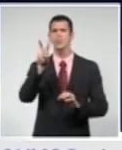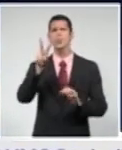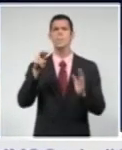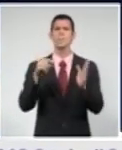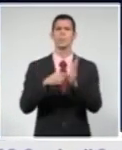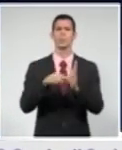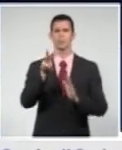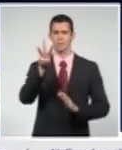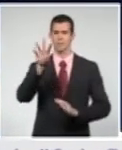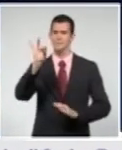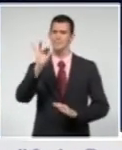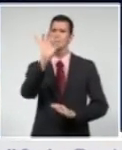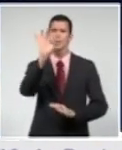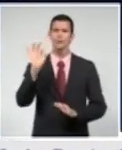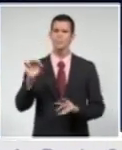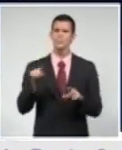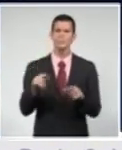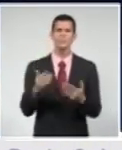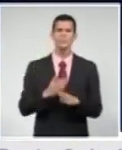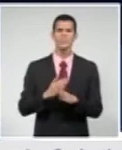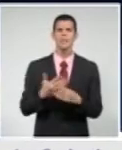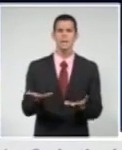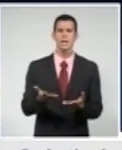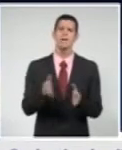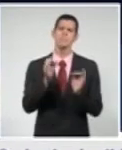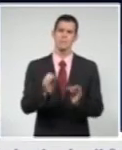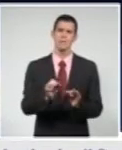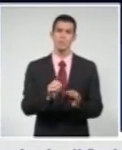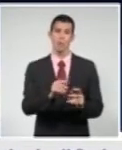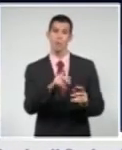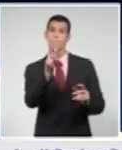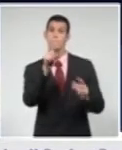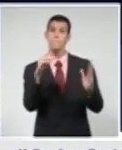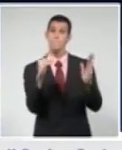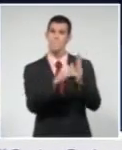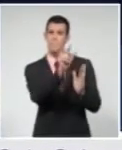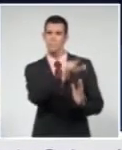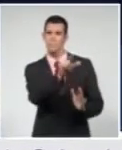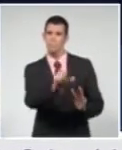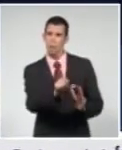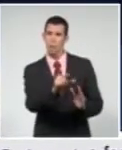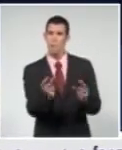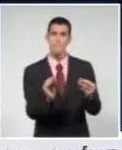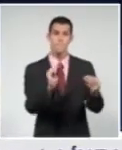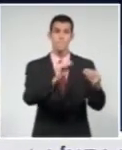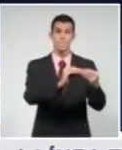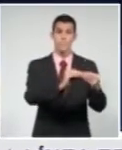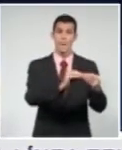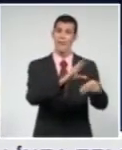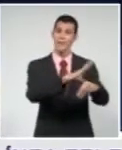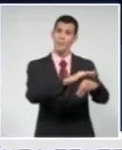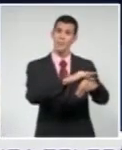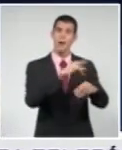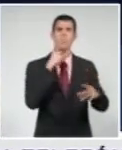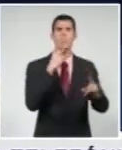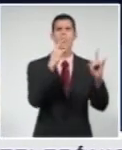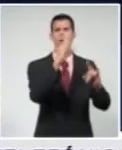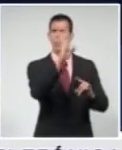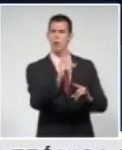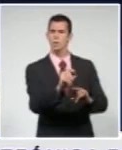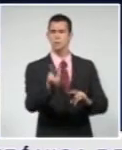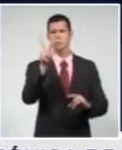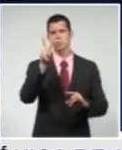while the global rate stands at 3.38% and the regional rate at